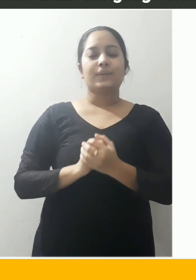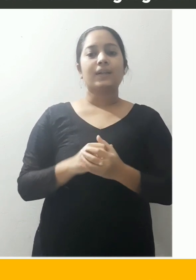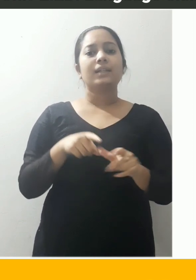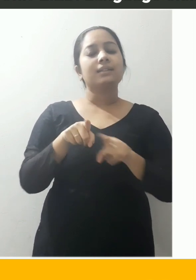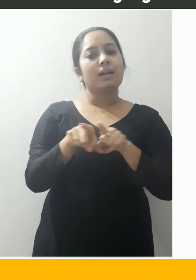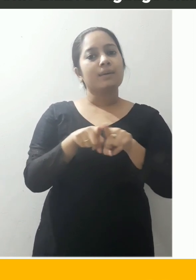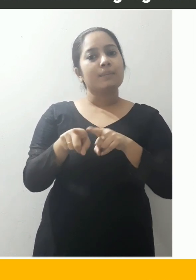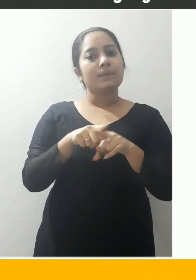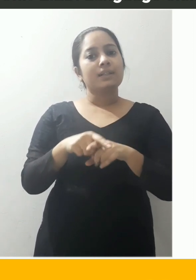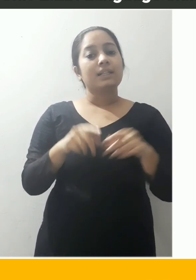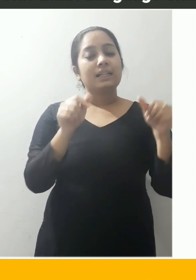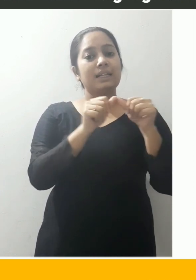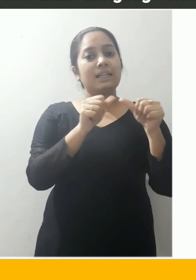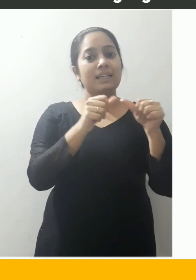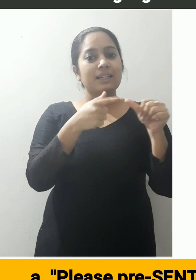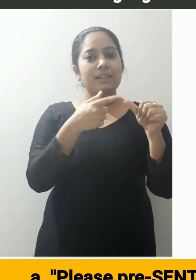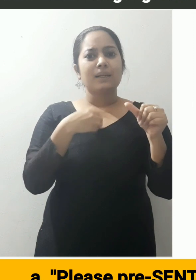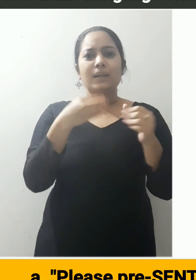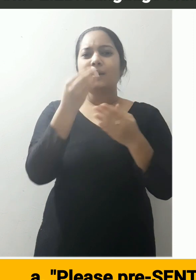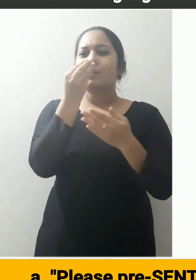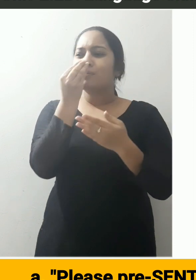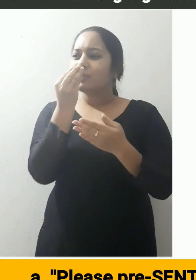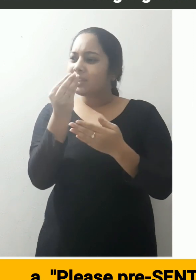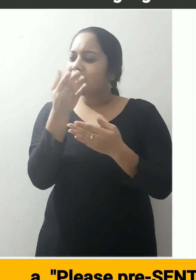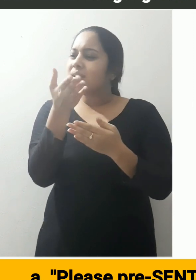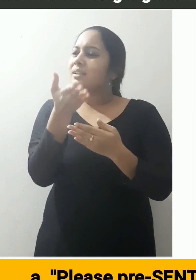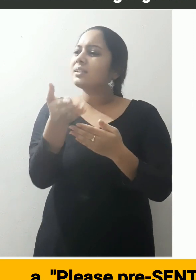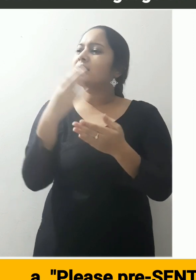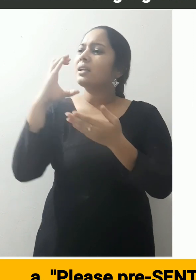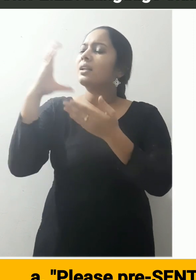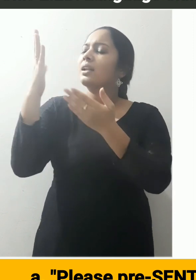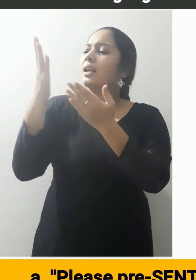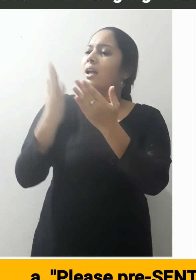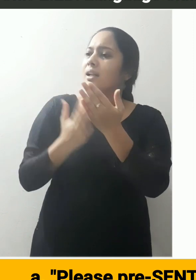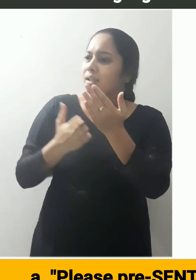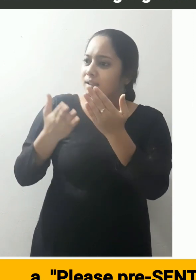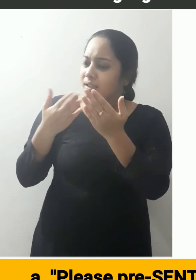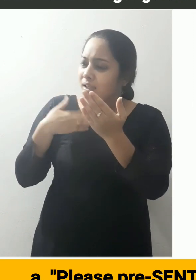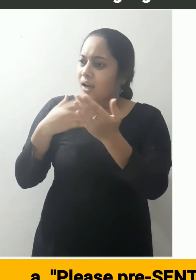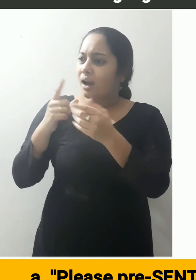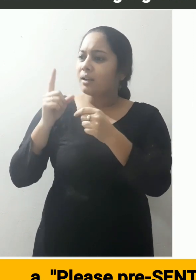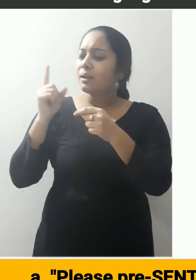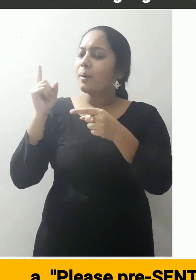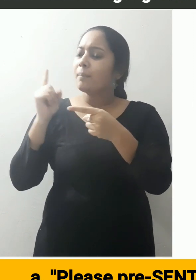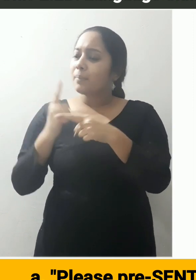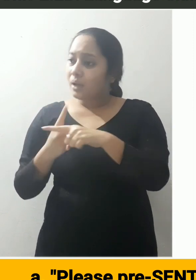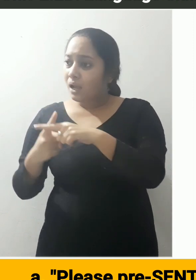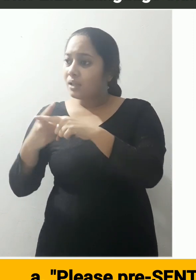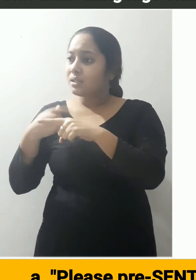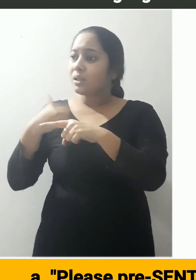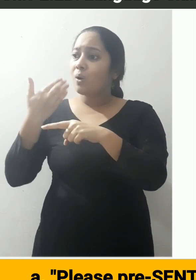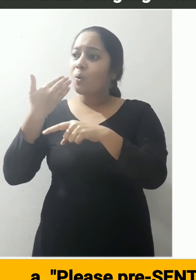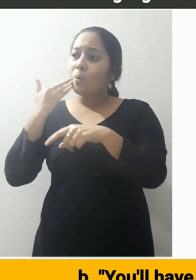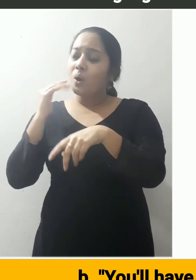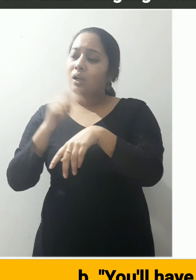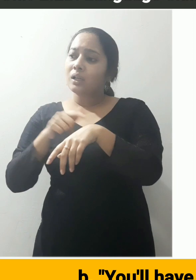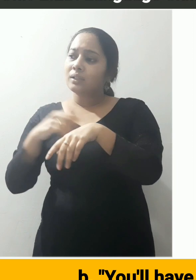Examples: A. Please present your credit card and the time of check-in,